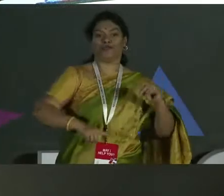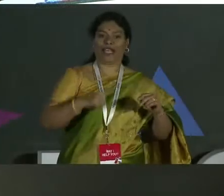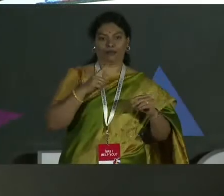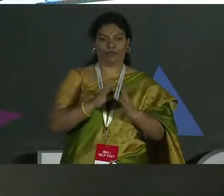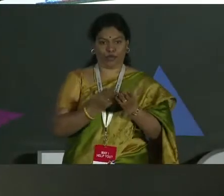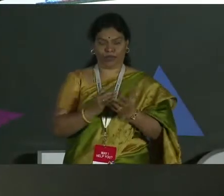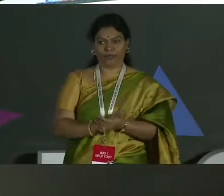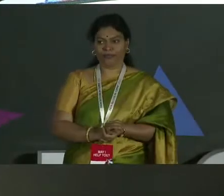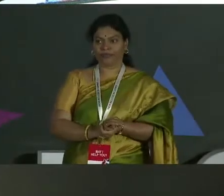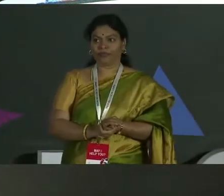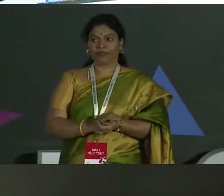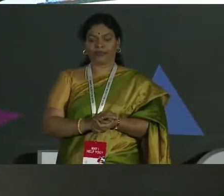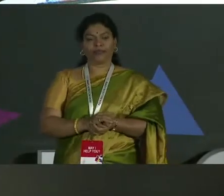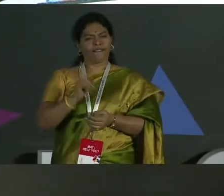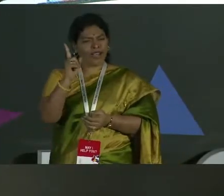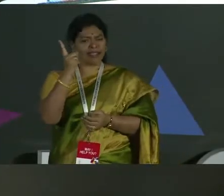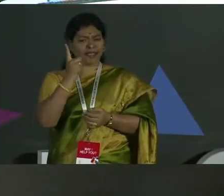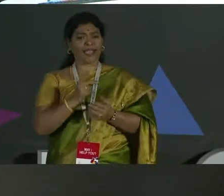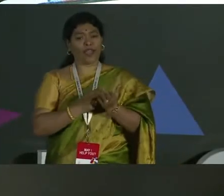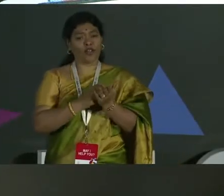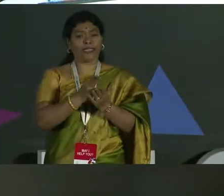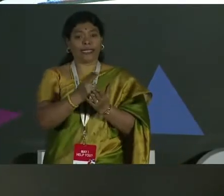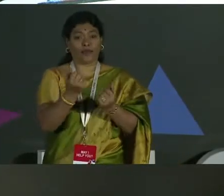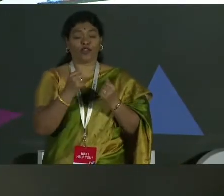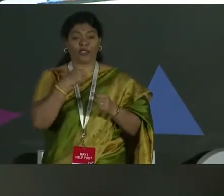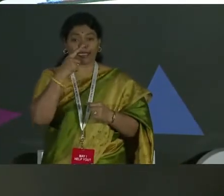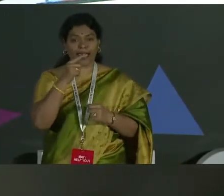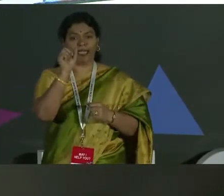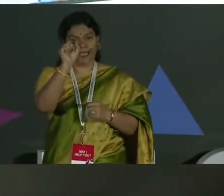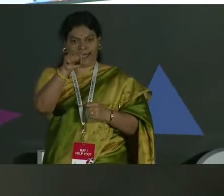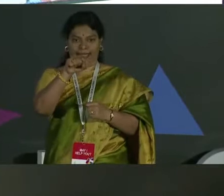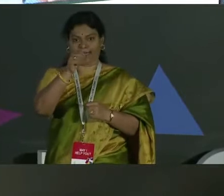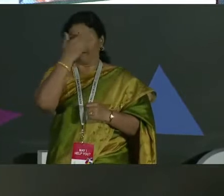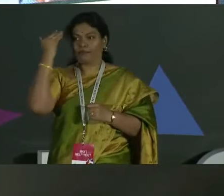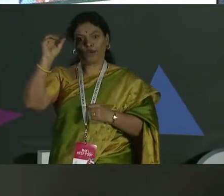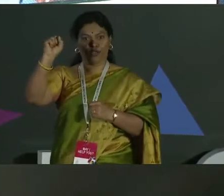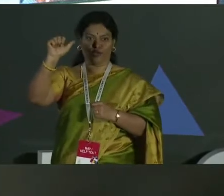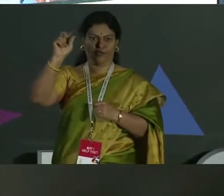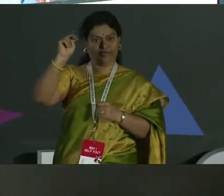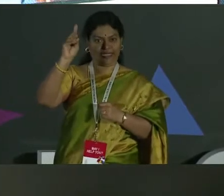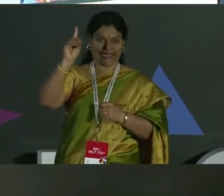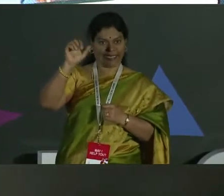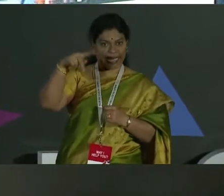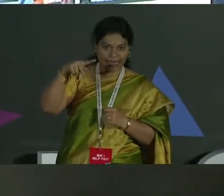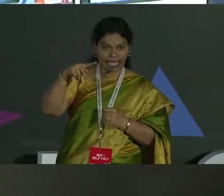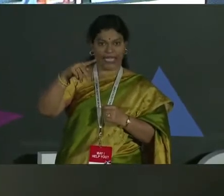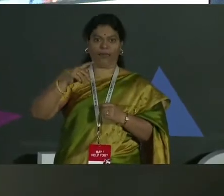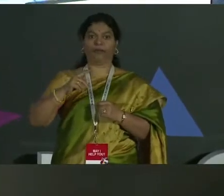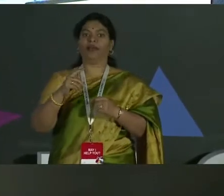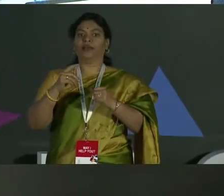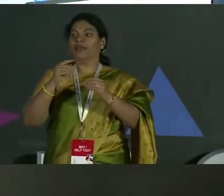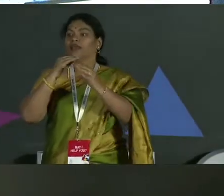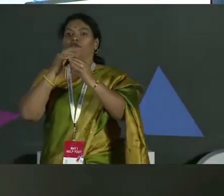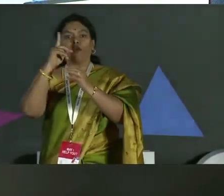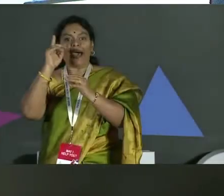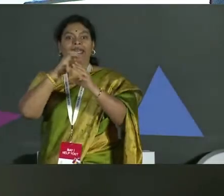No, before that, I must say, honestly, you are right. I said yes because of Sandeepan. Sandeepan just emailed with a CC to Feroz, and I just